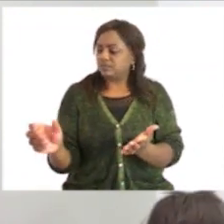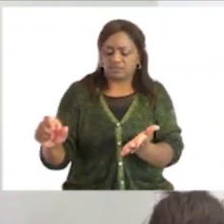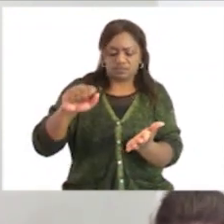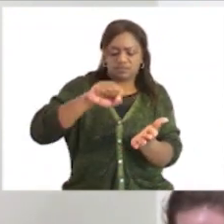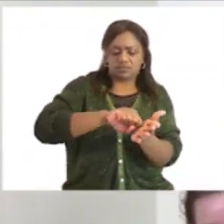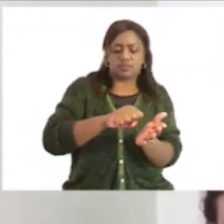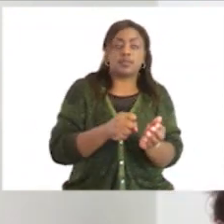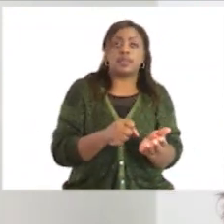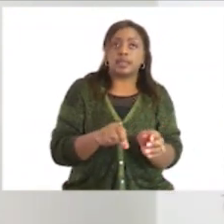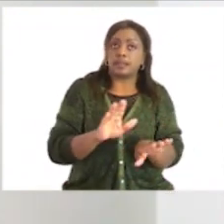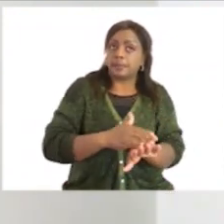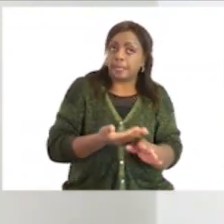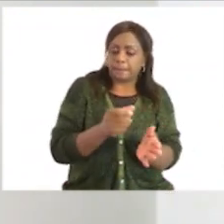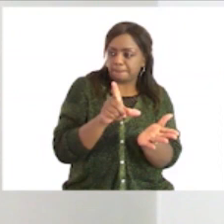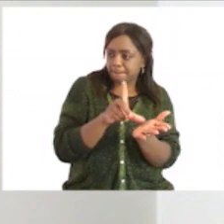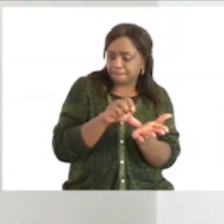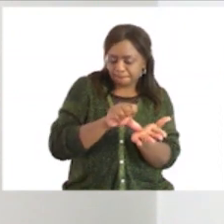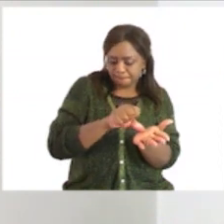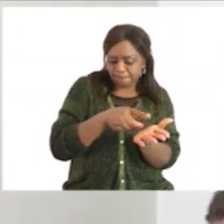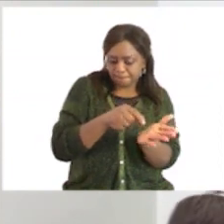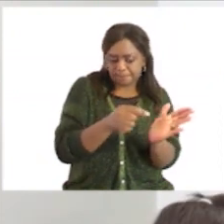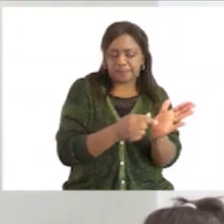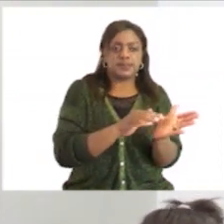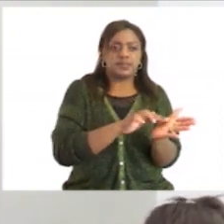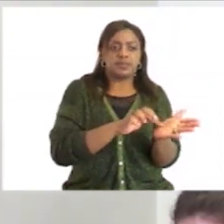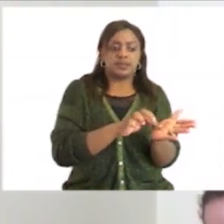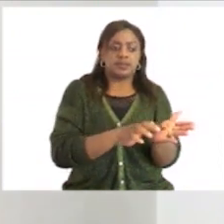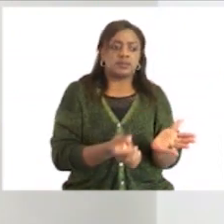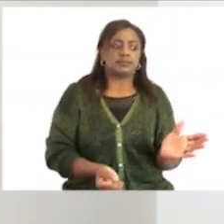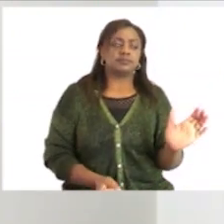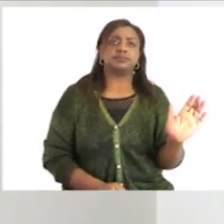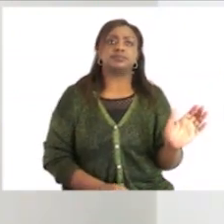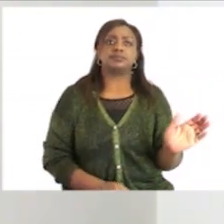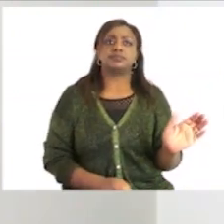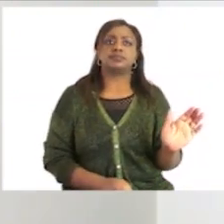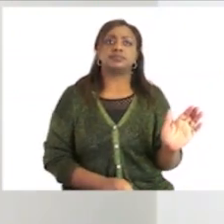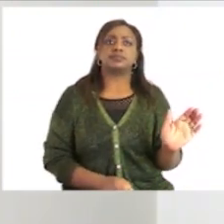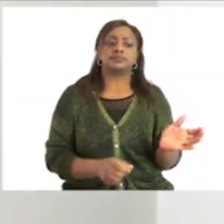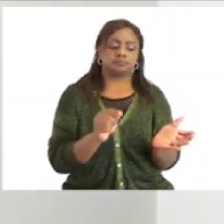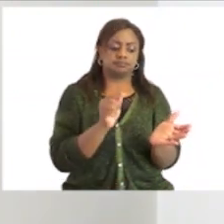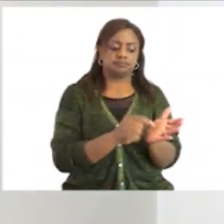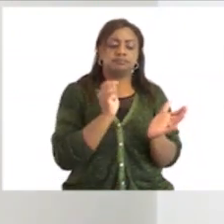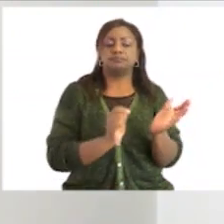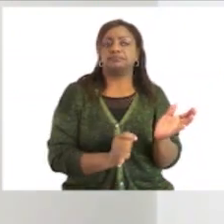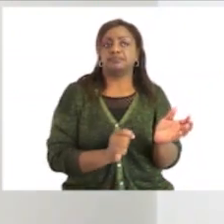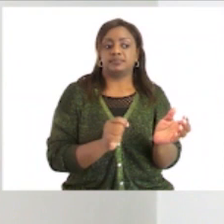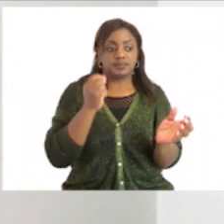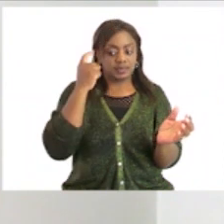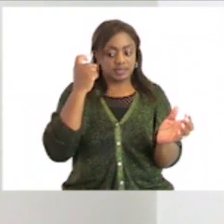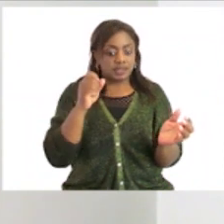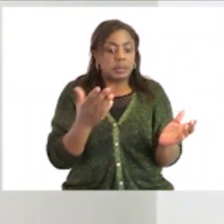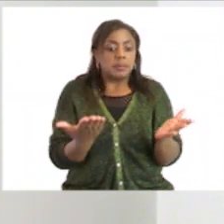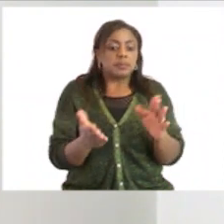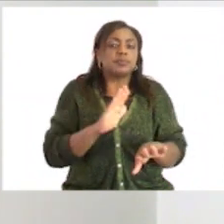of lotion and put it on my hands. So let's say that, now you guys, you need to use your imaginations for